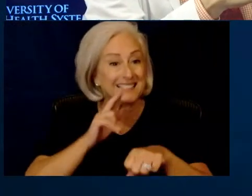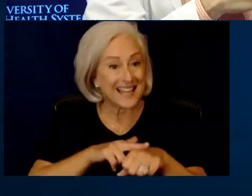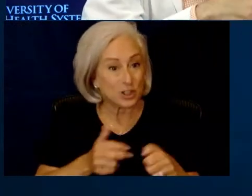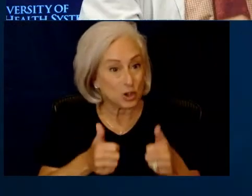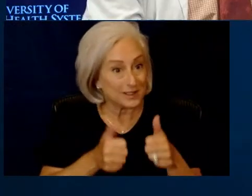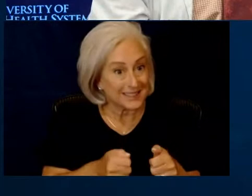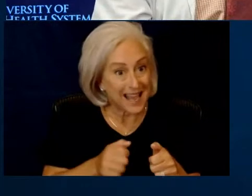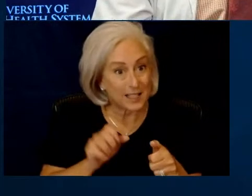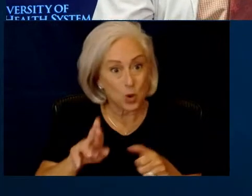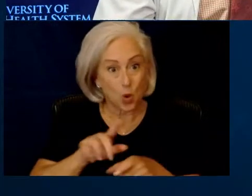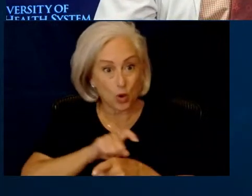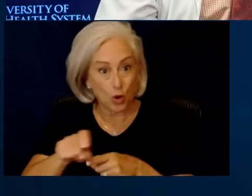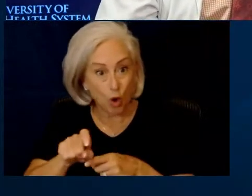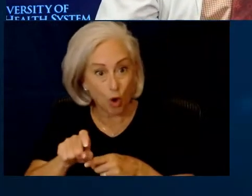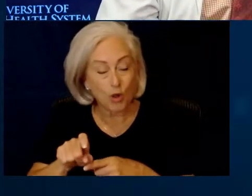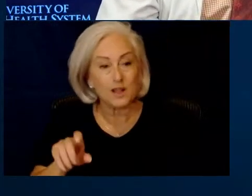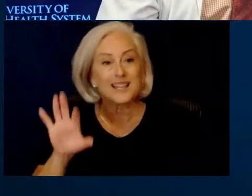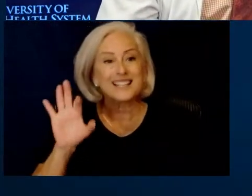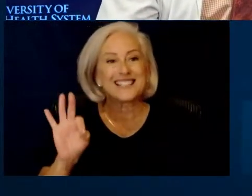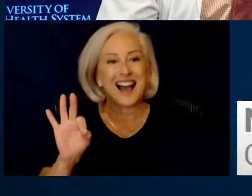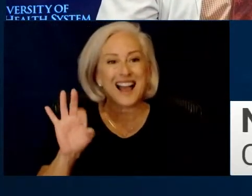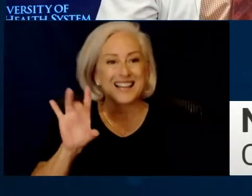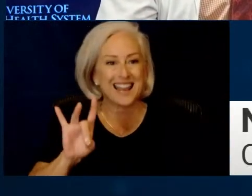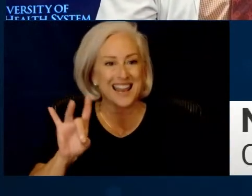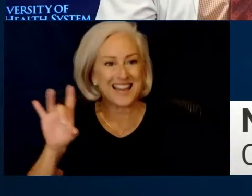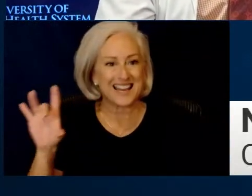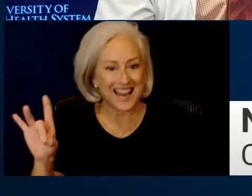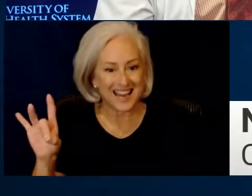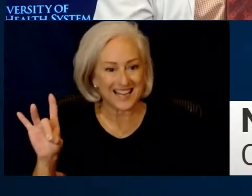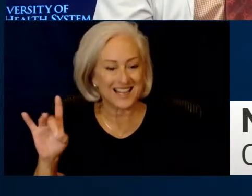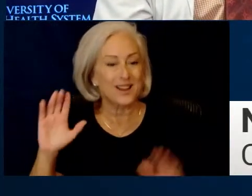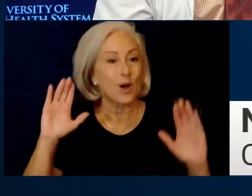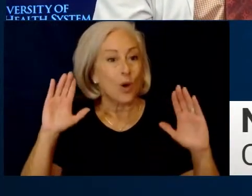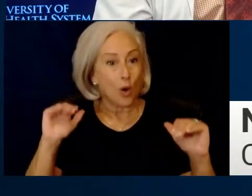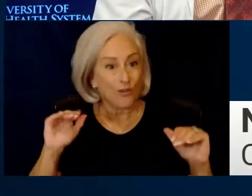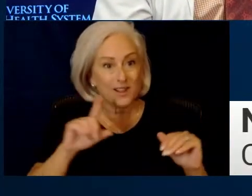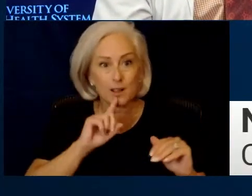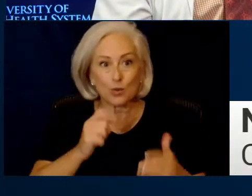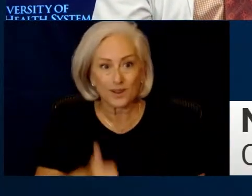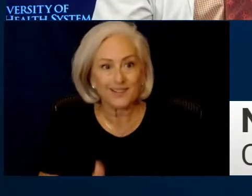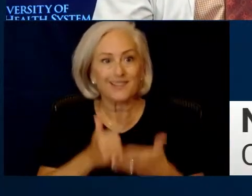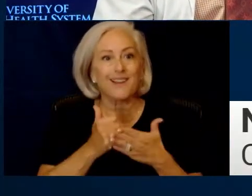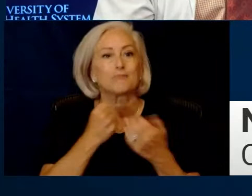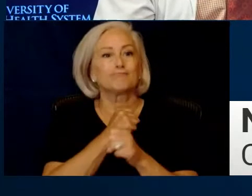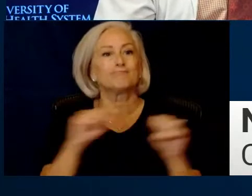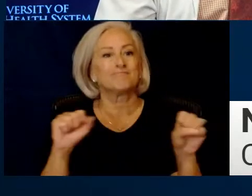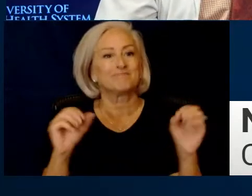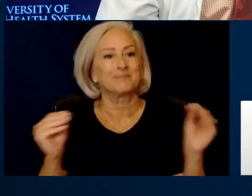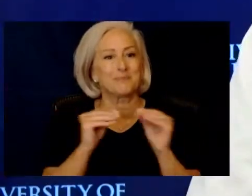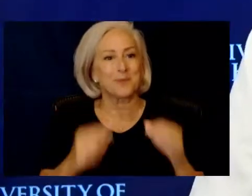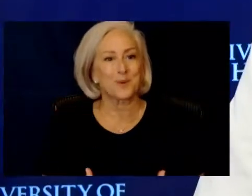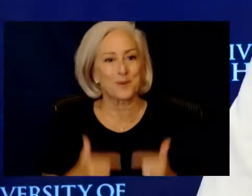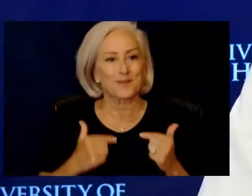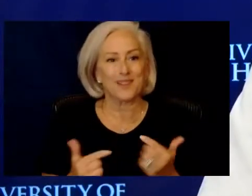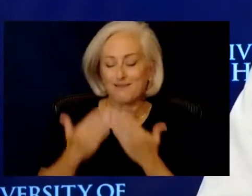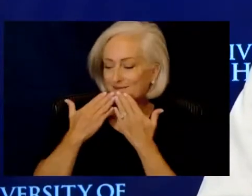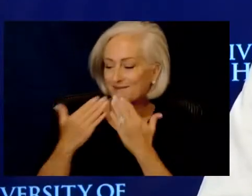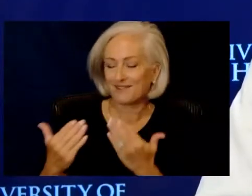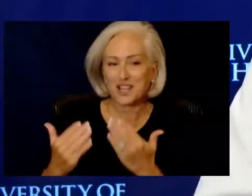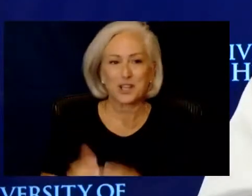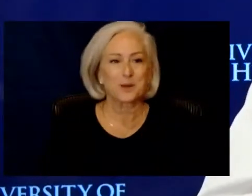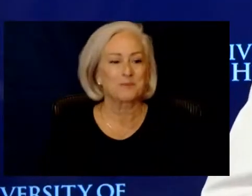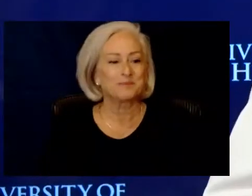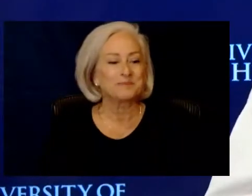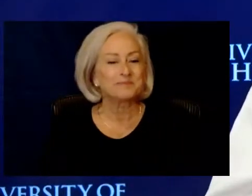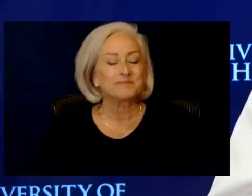988, and hopefully this will be a big step forward in trying to make sure we save more lives. For sure. All right, thank you. Thank you. Hey, did you know the